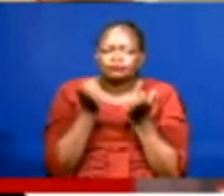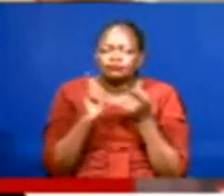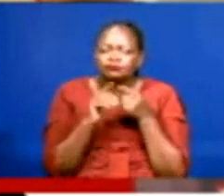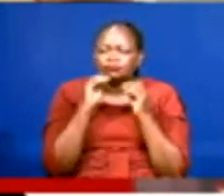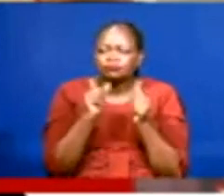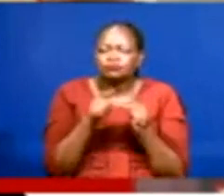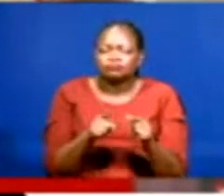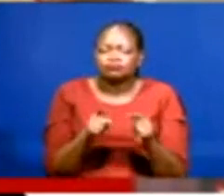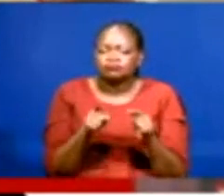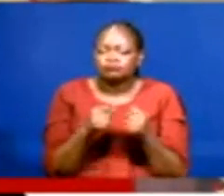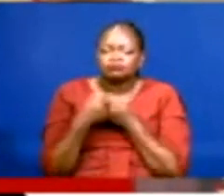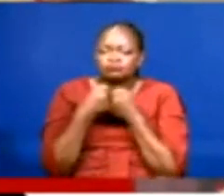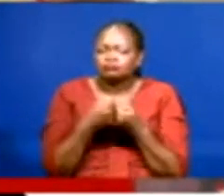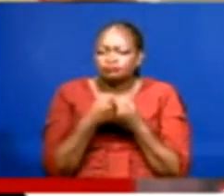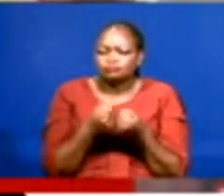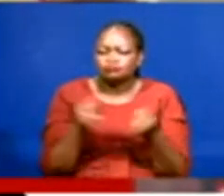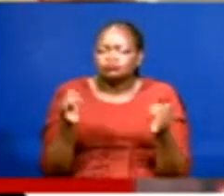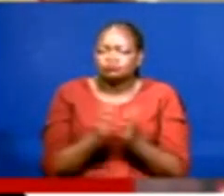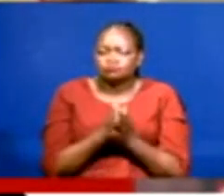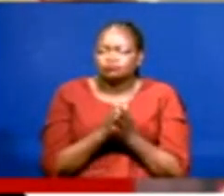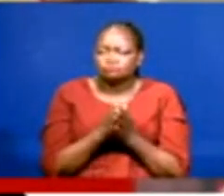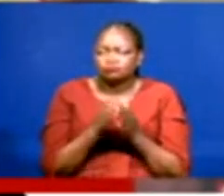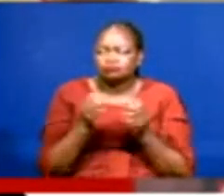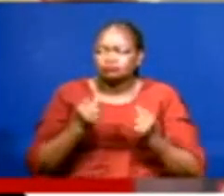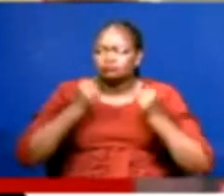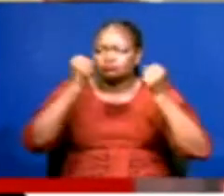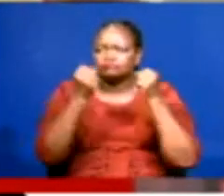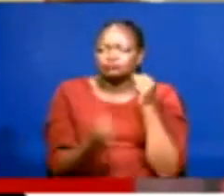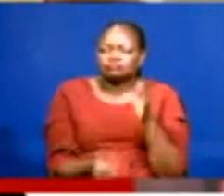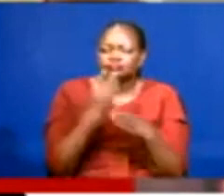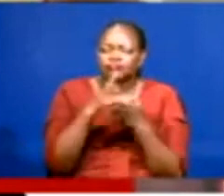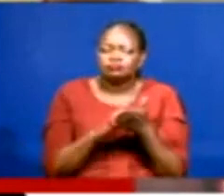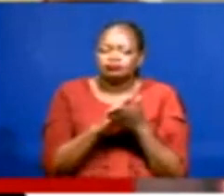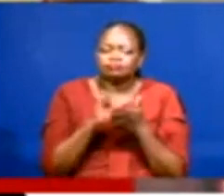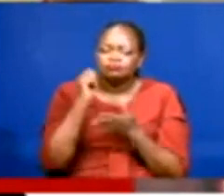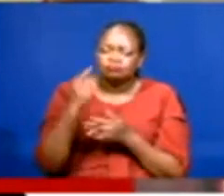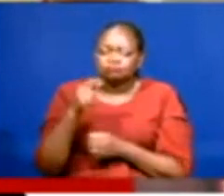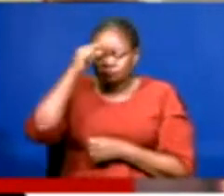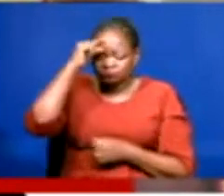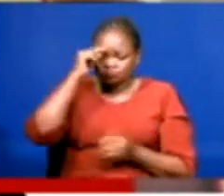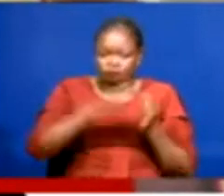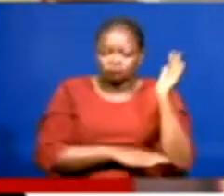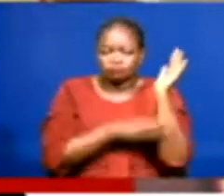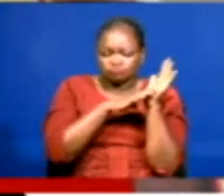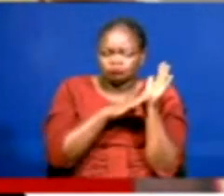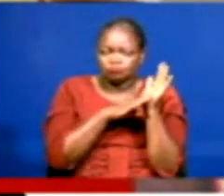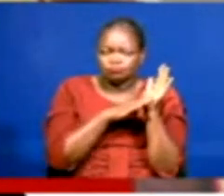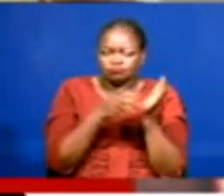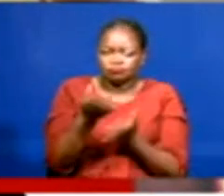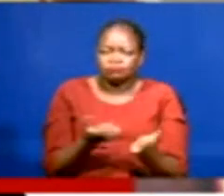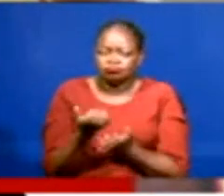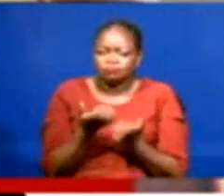these constraints and bolster resilience forms the basis of Kenya Kwanza government bottom-up